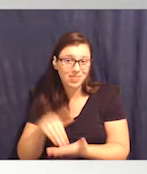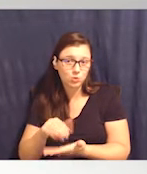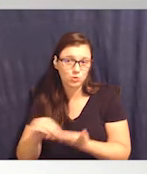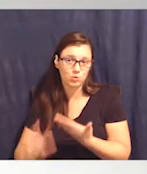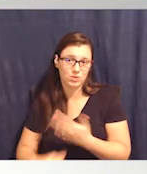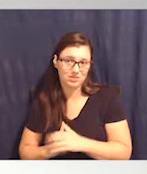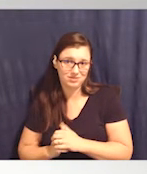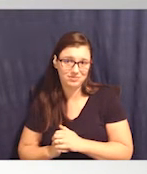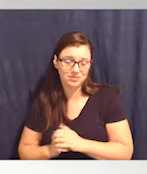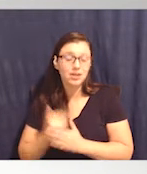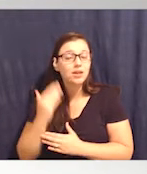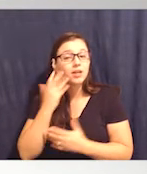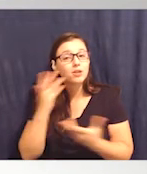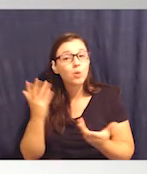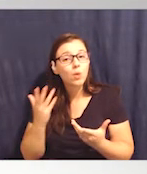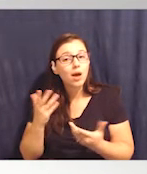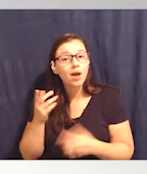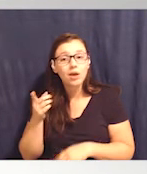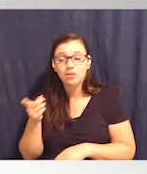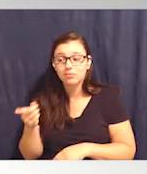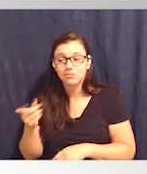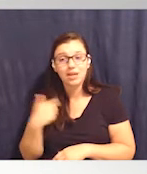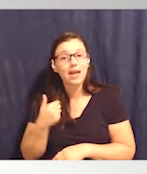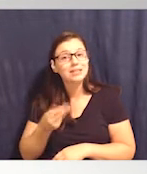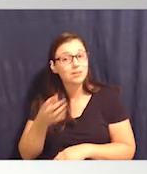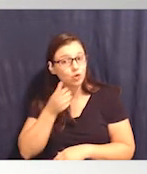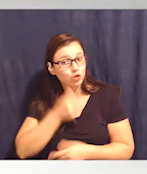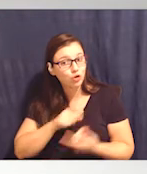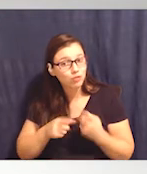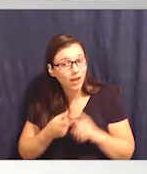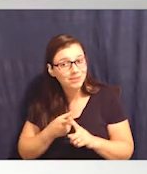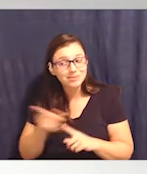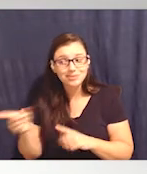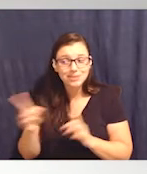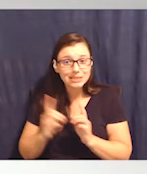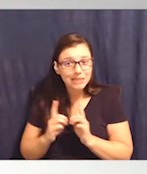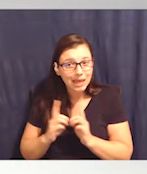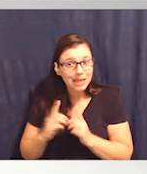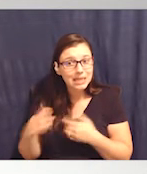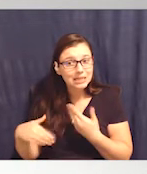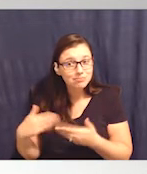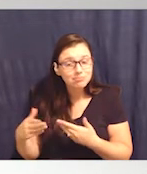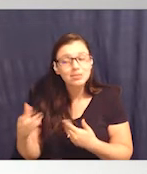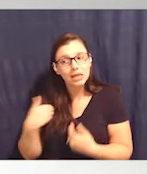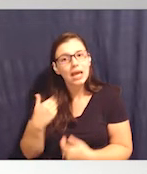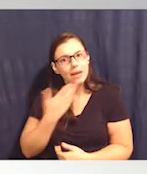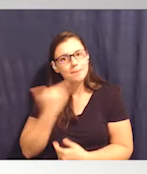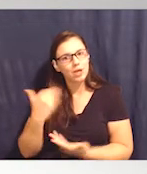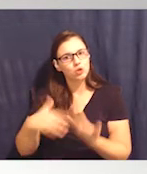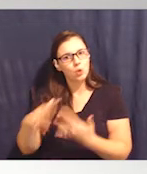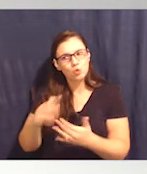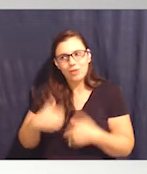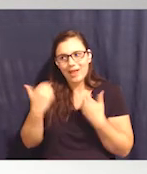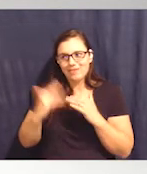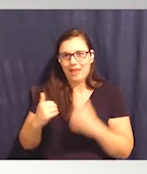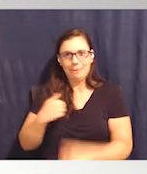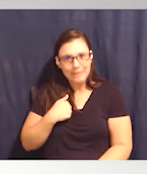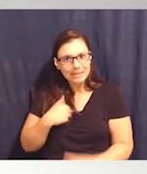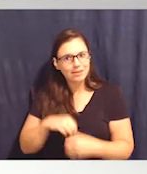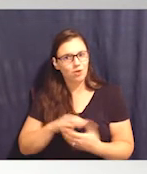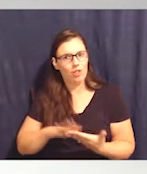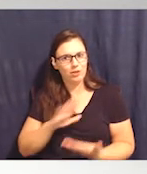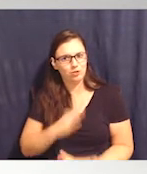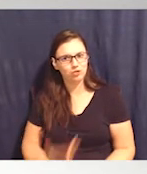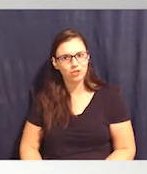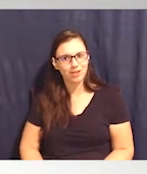He had several girlfriends, he dated. He had a better social life than I did in college. And I